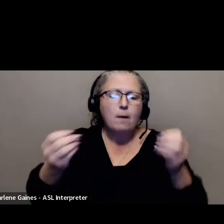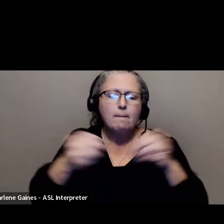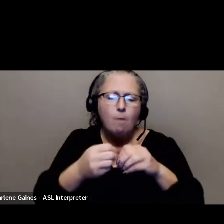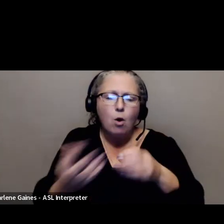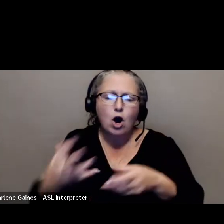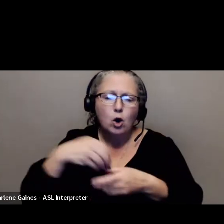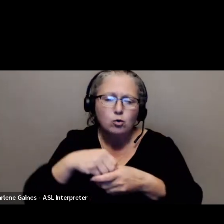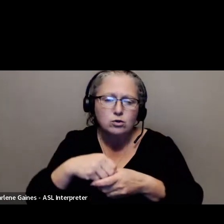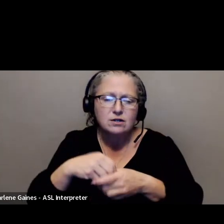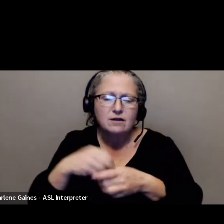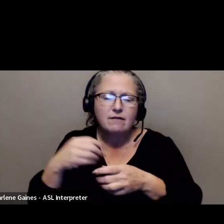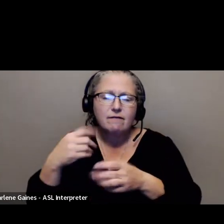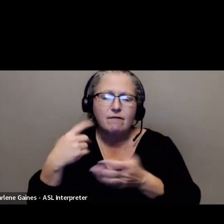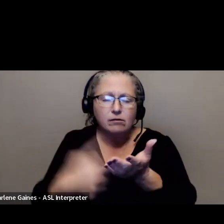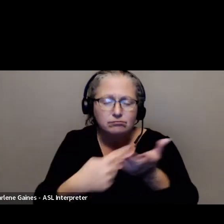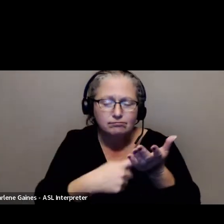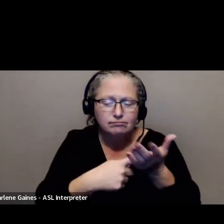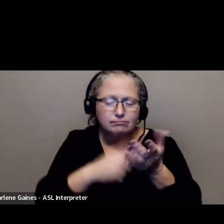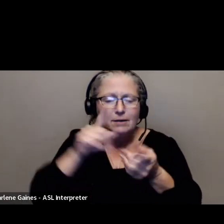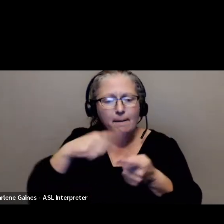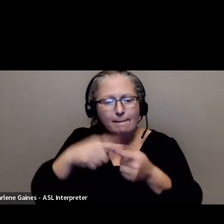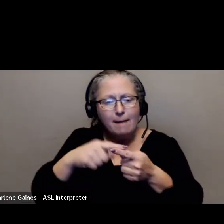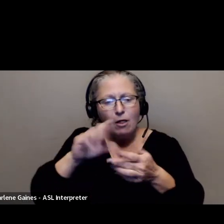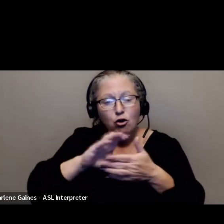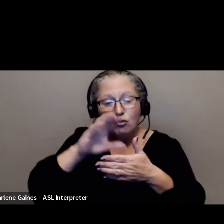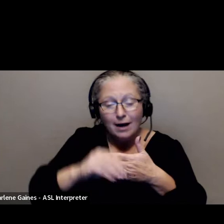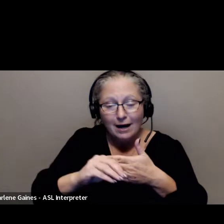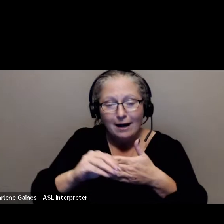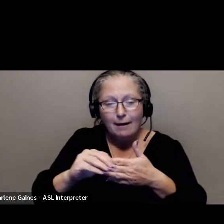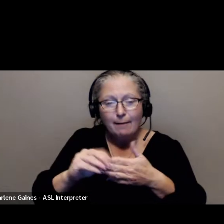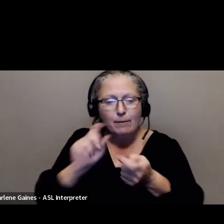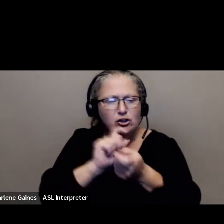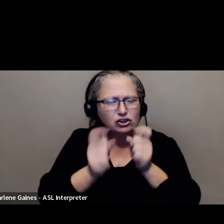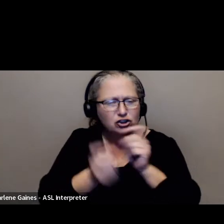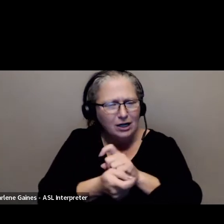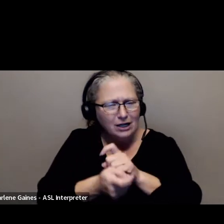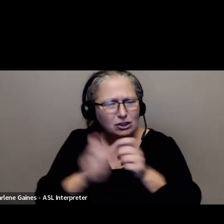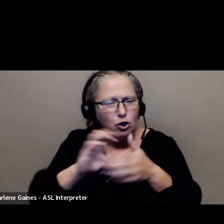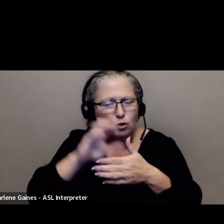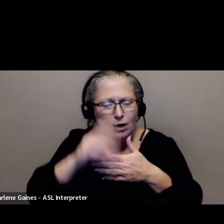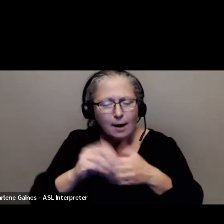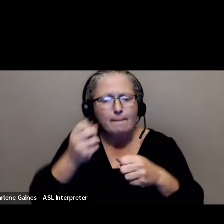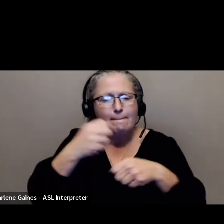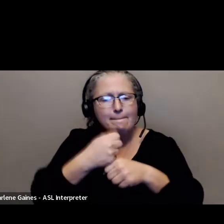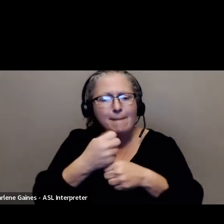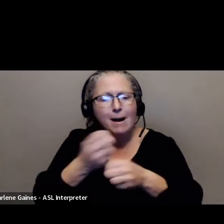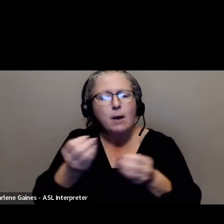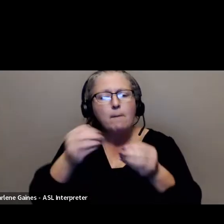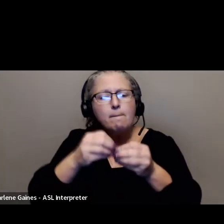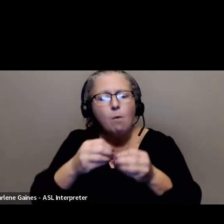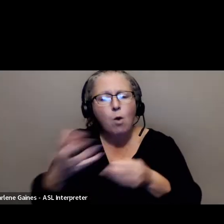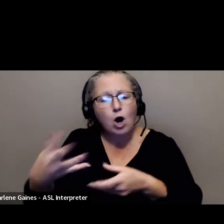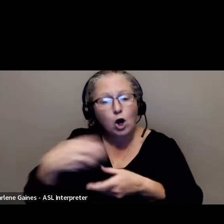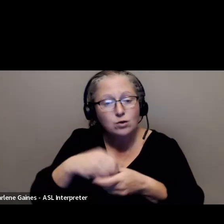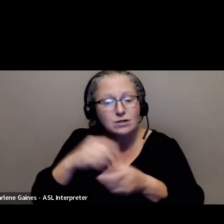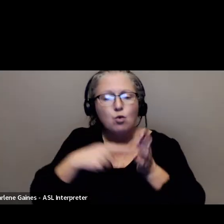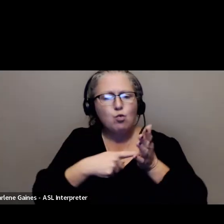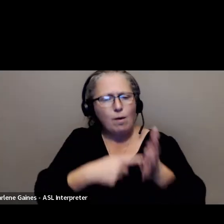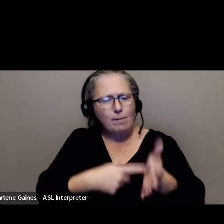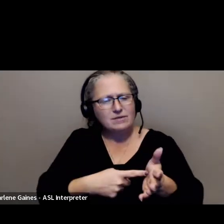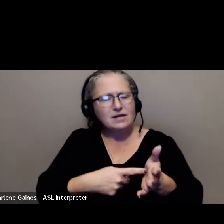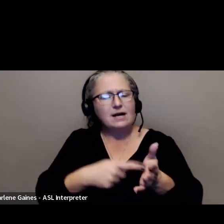inclusive conversation regarding the curriculum and changing it so that it's more inclusive and actually